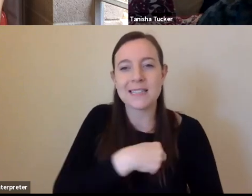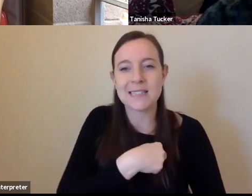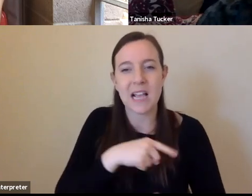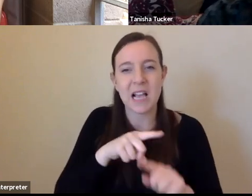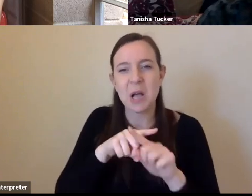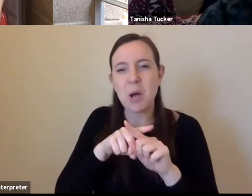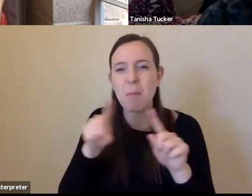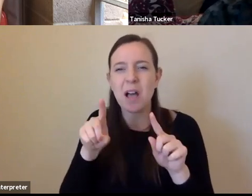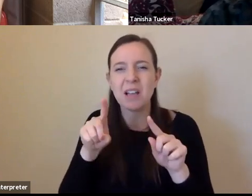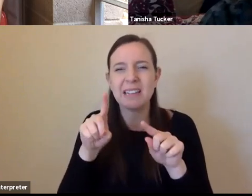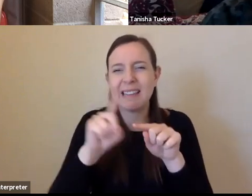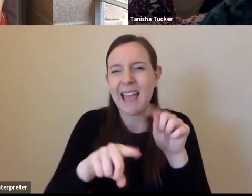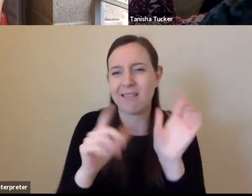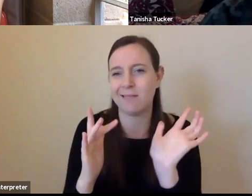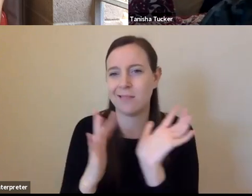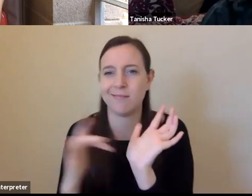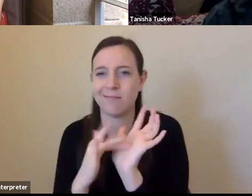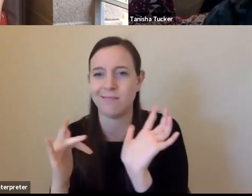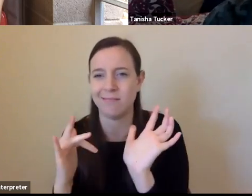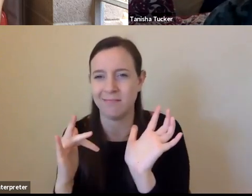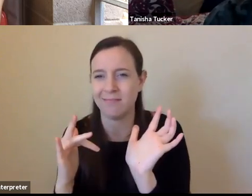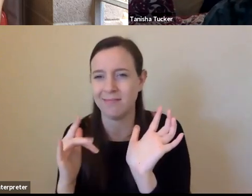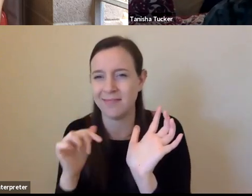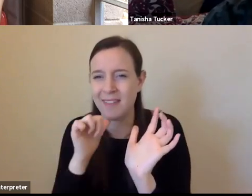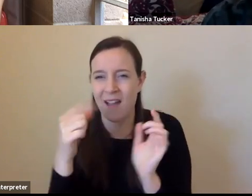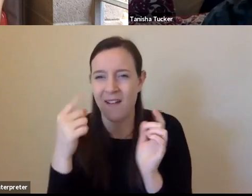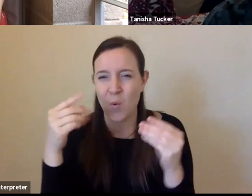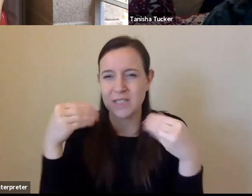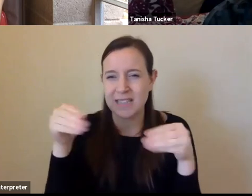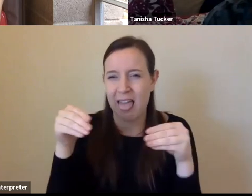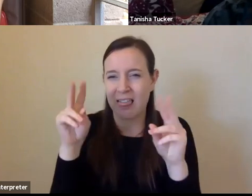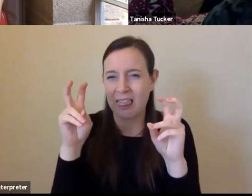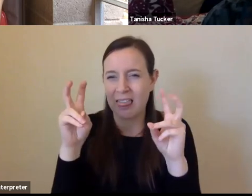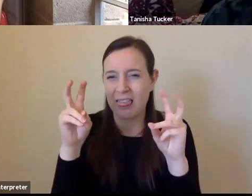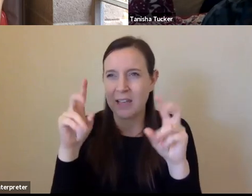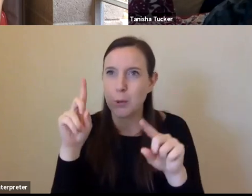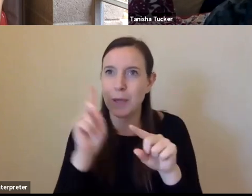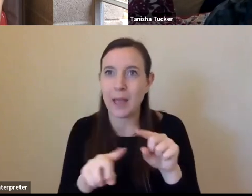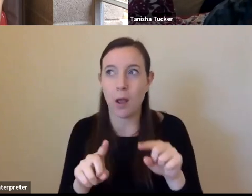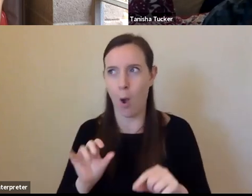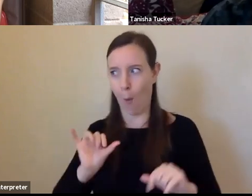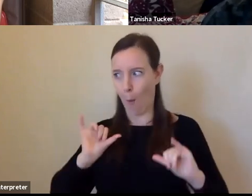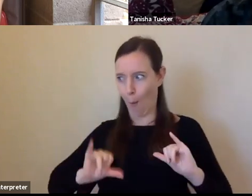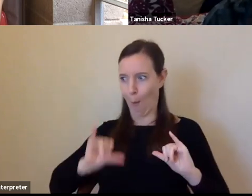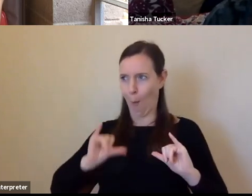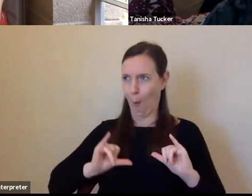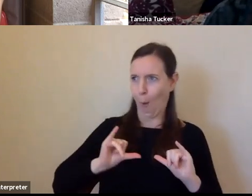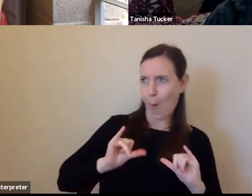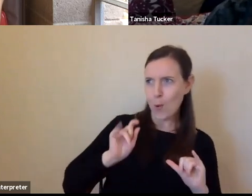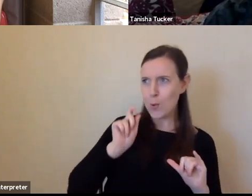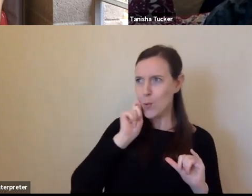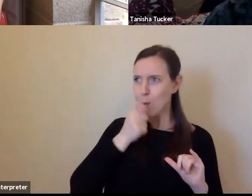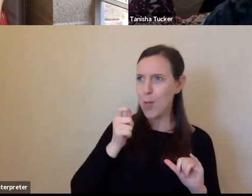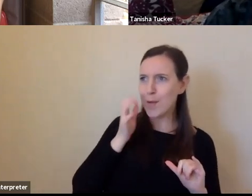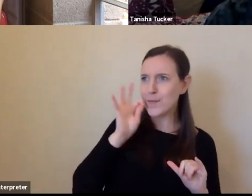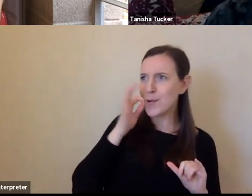Things can't be processed without the process that is known with it. It comes with certain territories, it comes